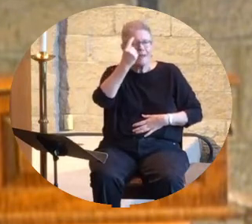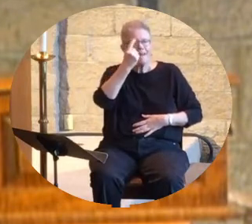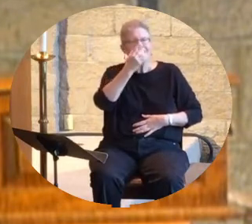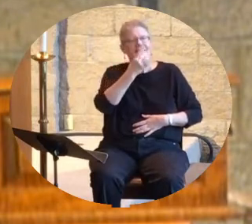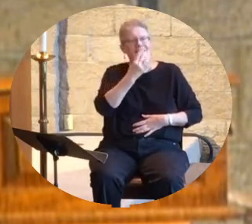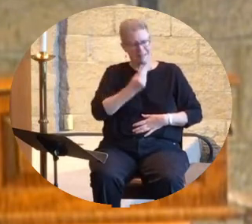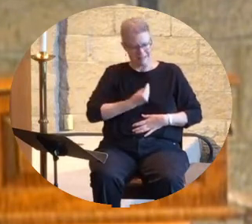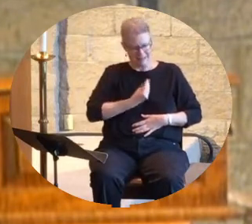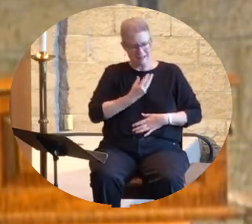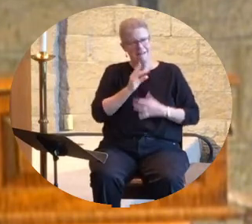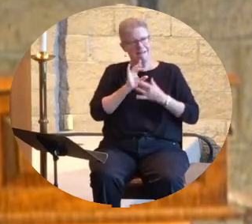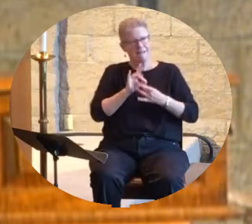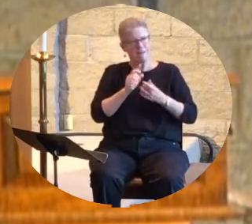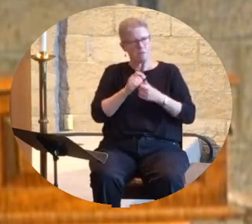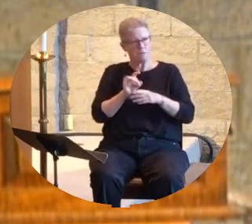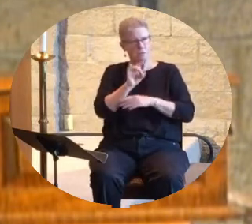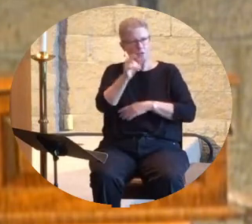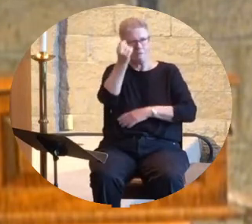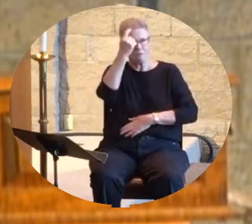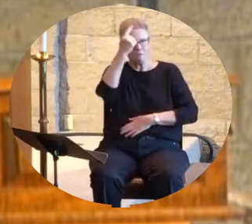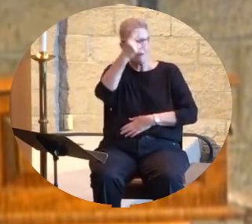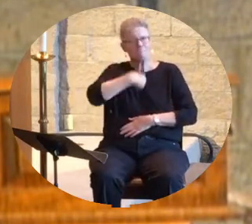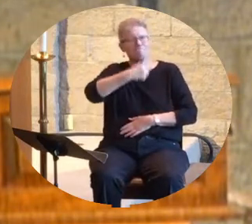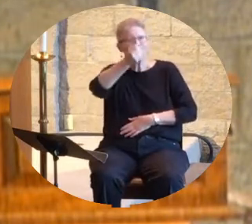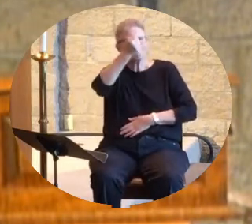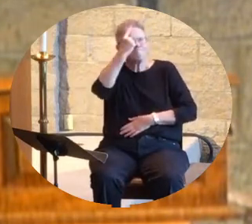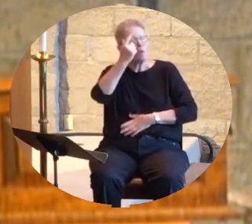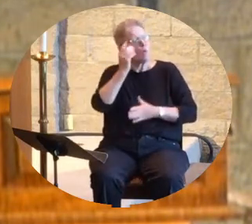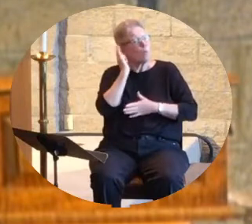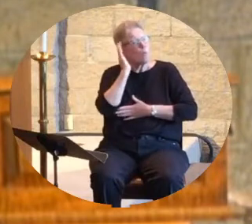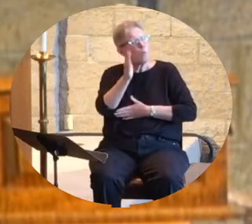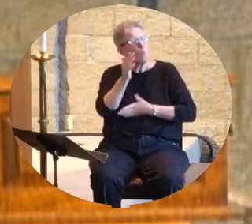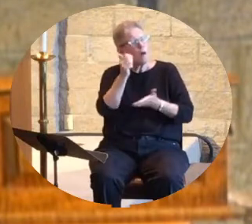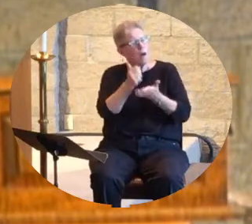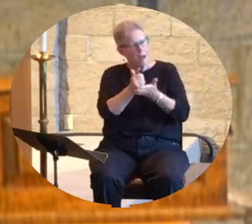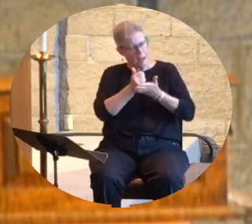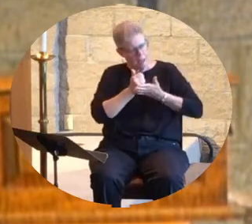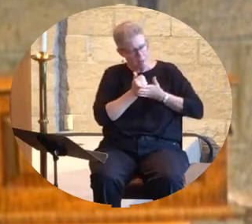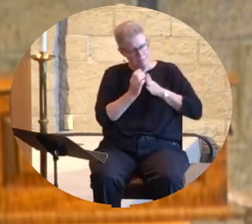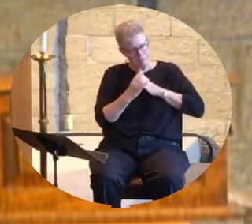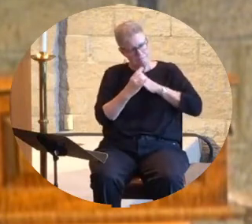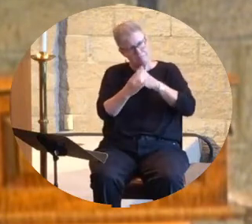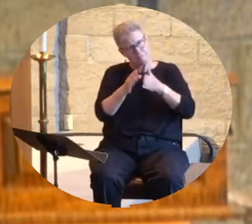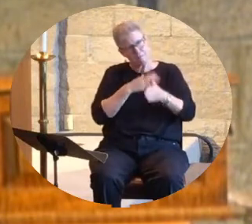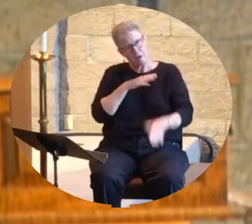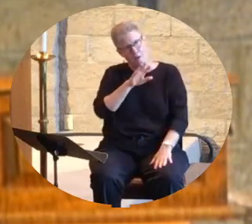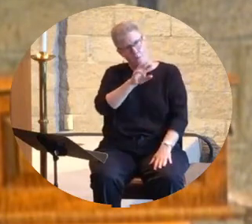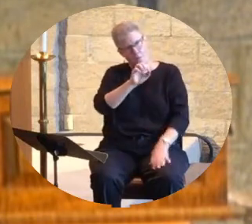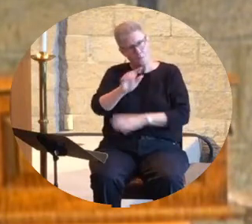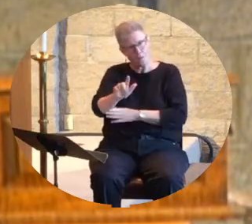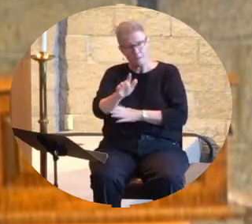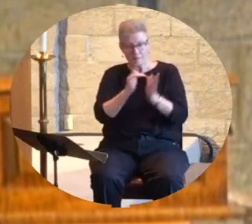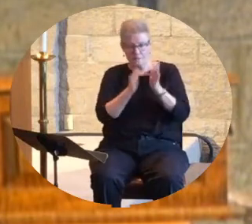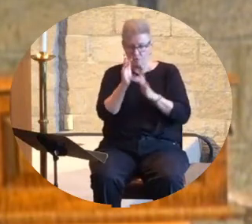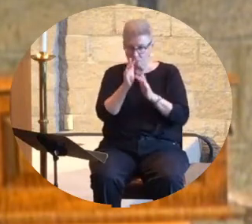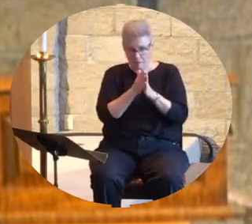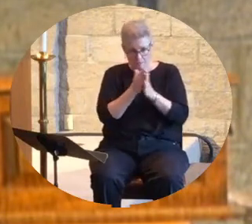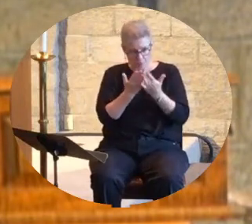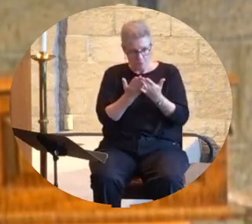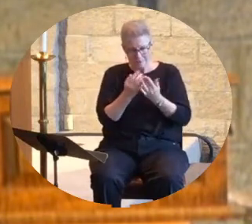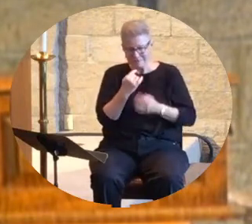my will. And scripture says in Joshua chapter 1, verse 9,